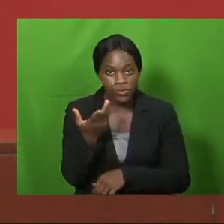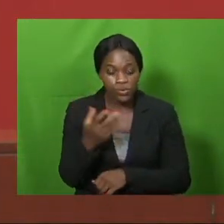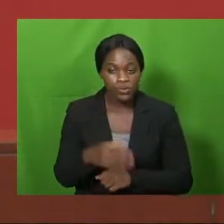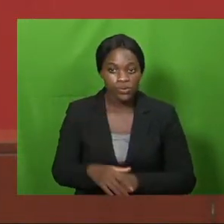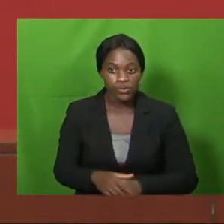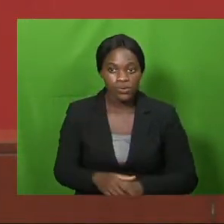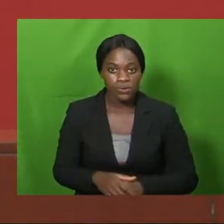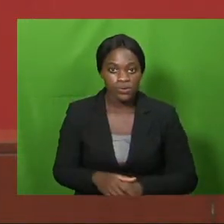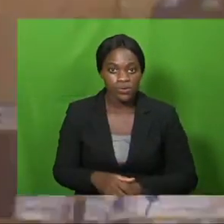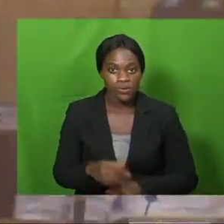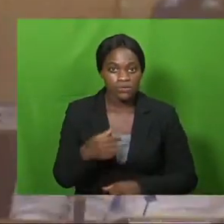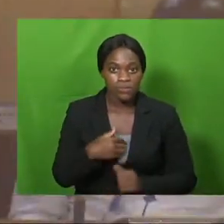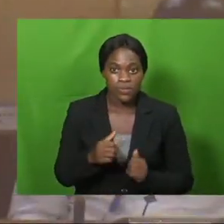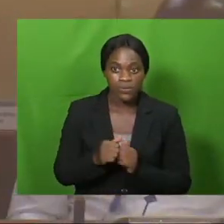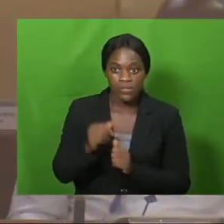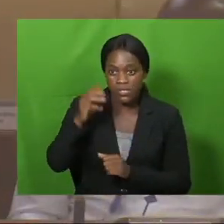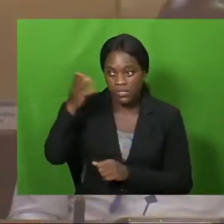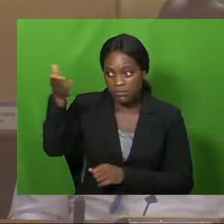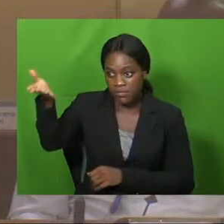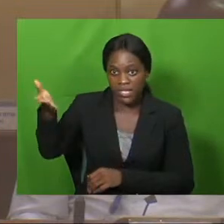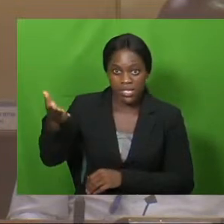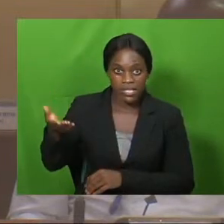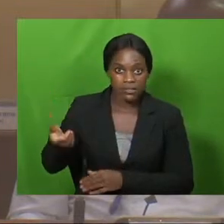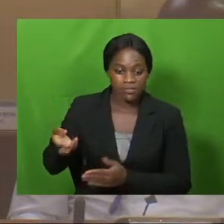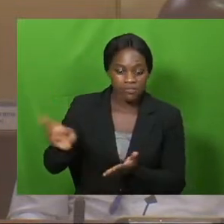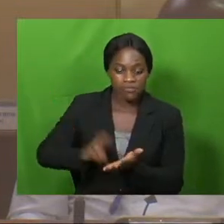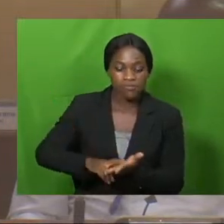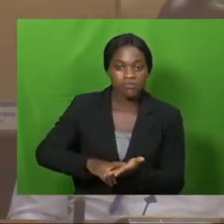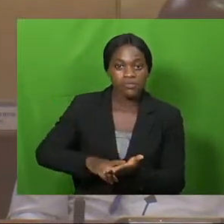table, the registered table, yes.